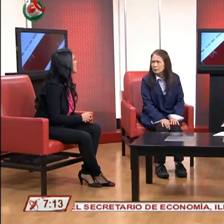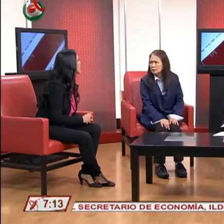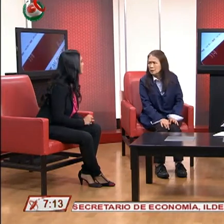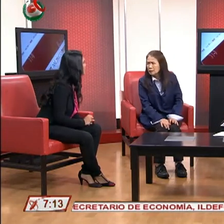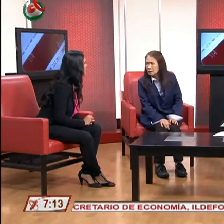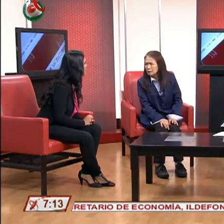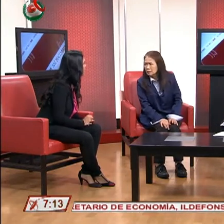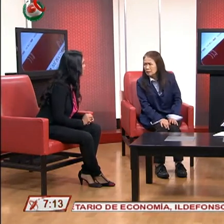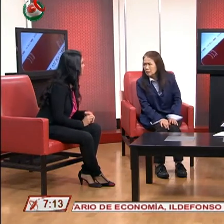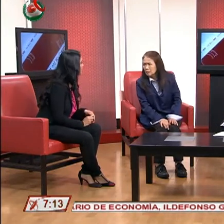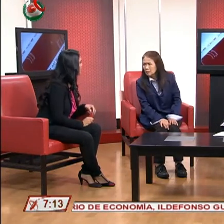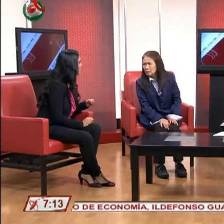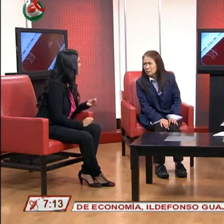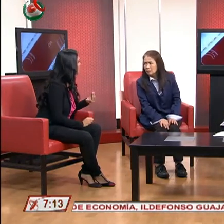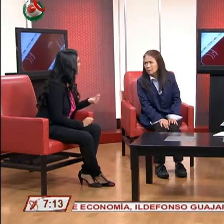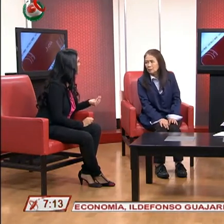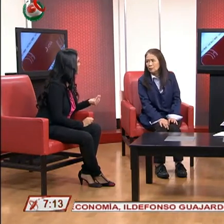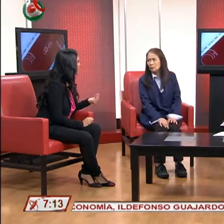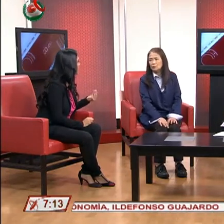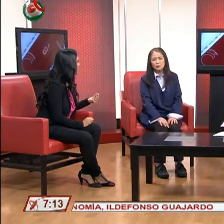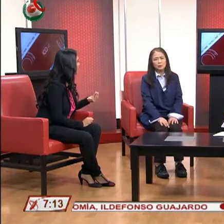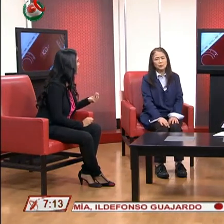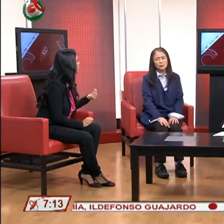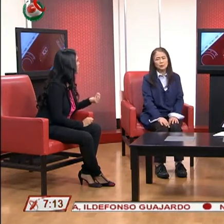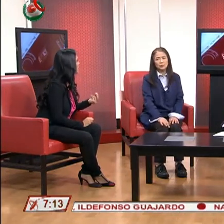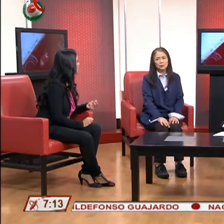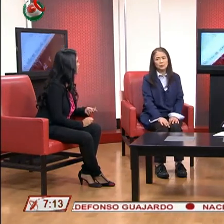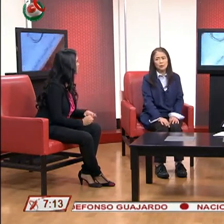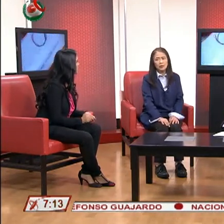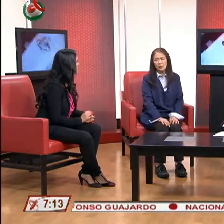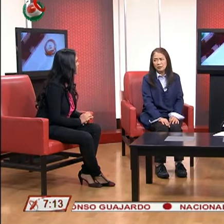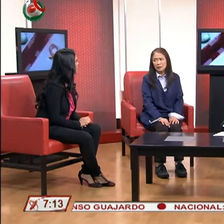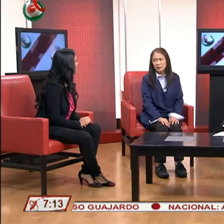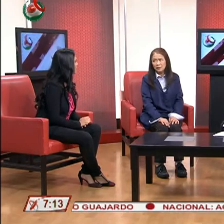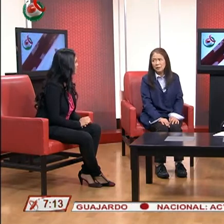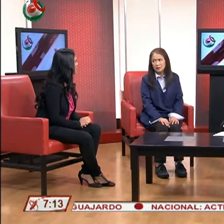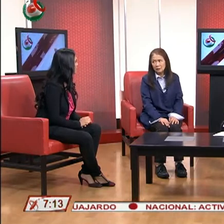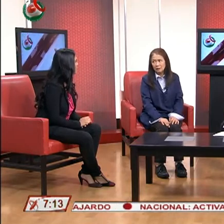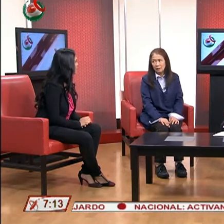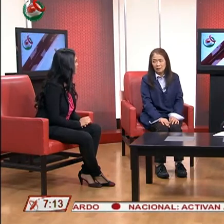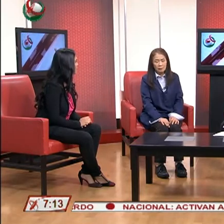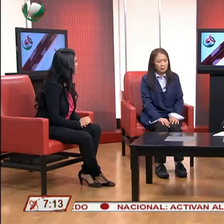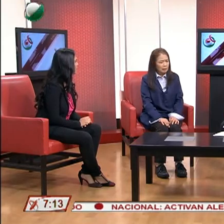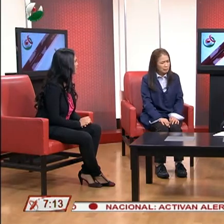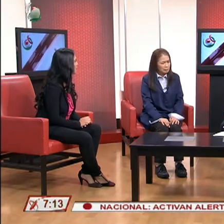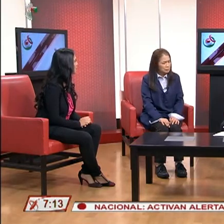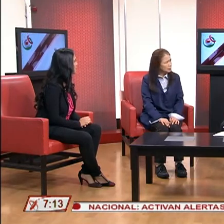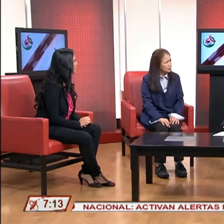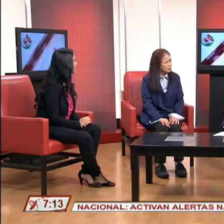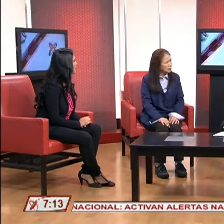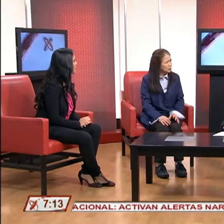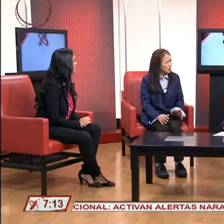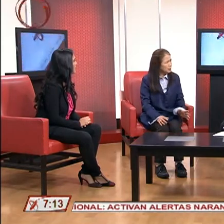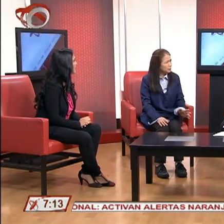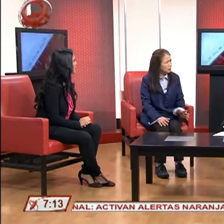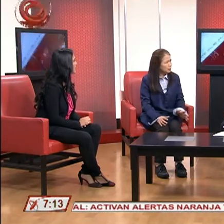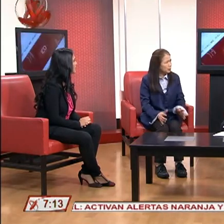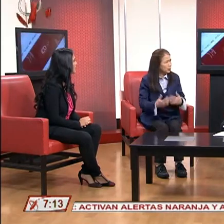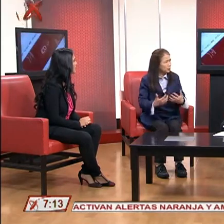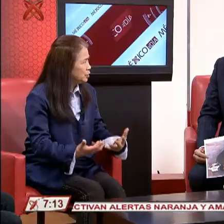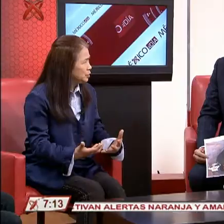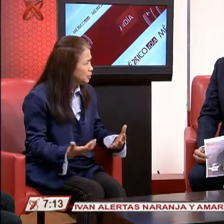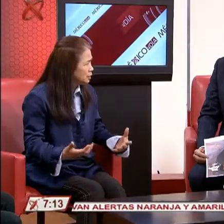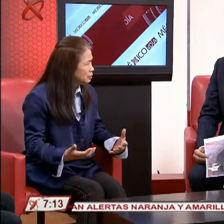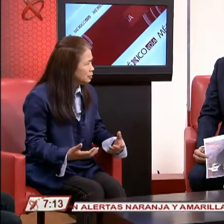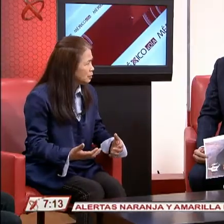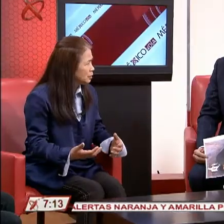What's the principal idea of the fundamental of the acupuncture? Fundamental idea? You mean acupuncture?